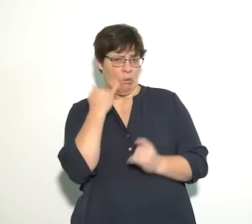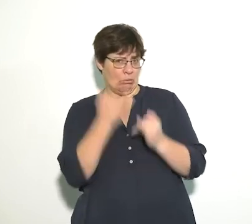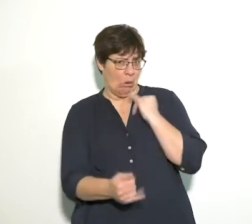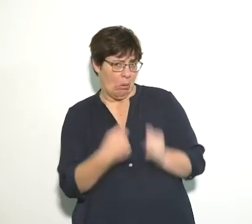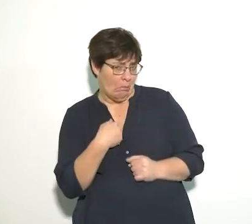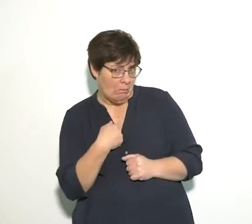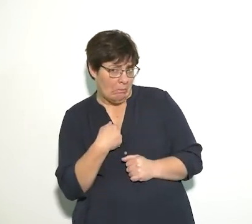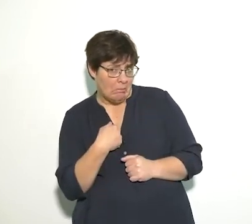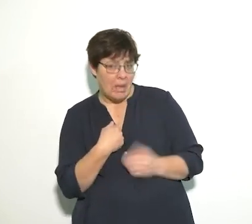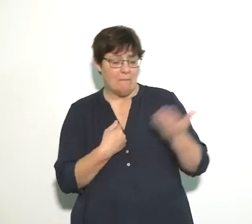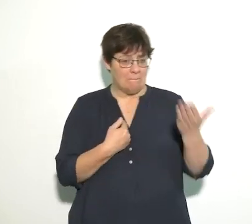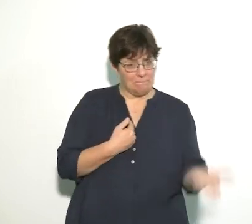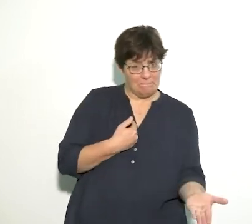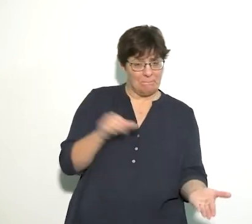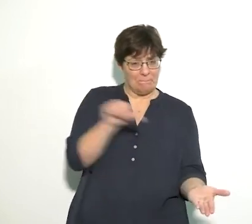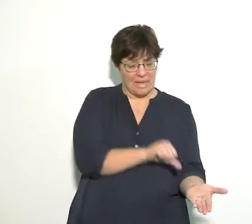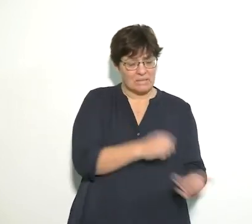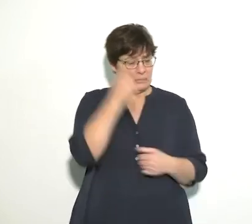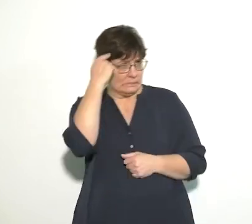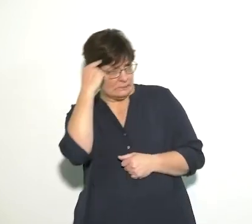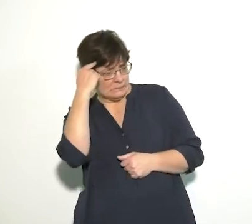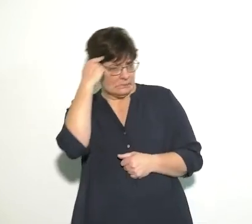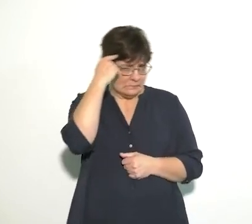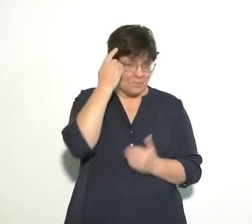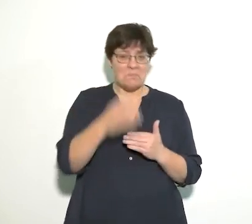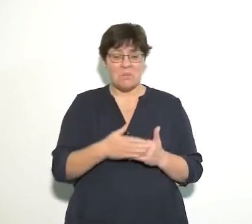think that was wrong. Let's put that down and we can think